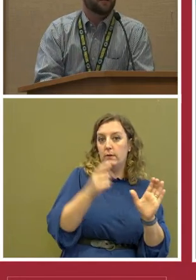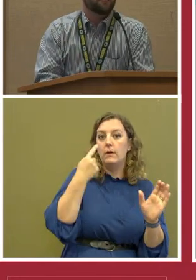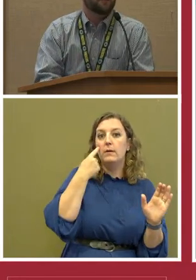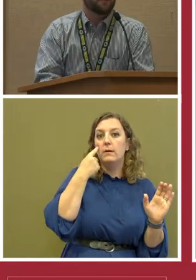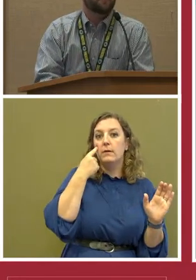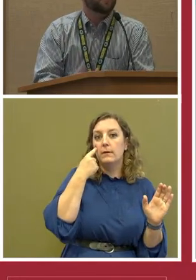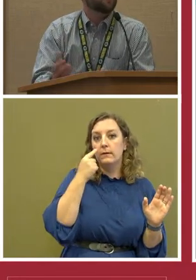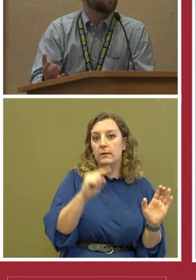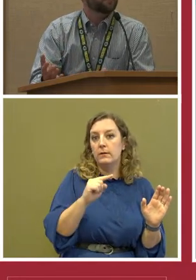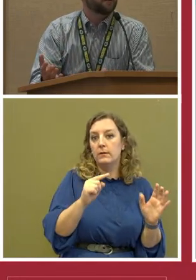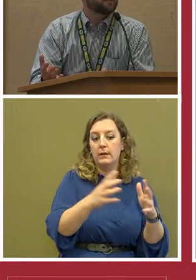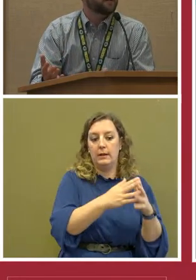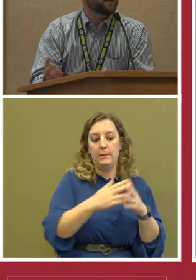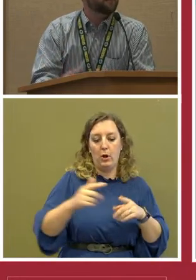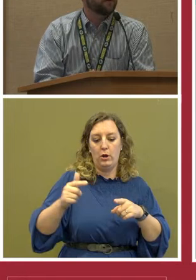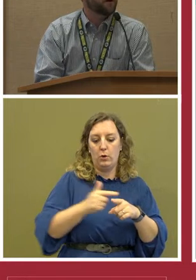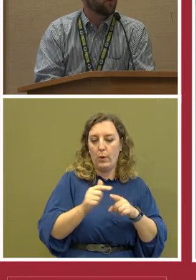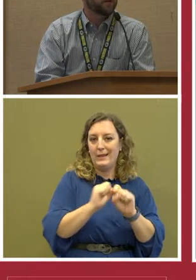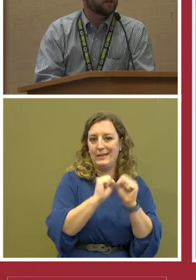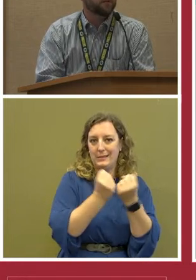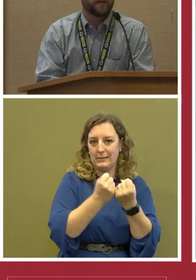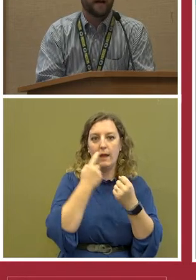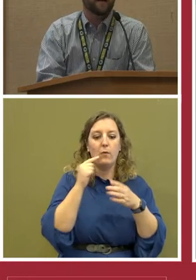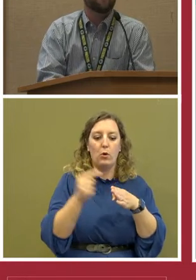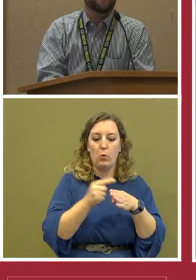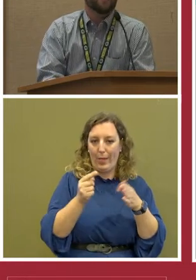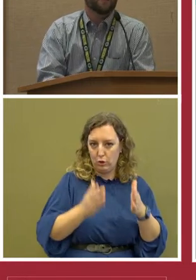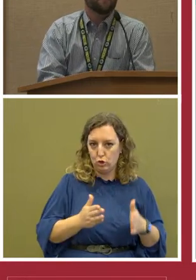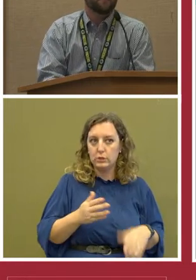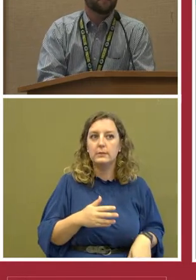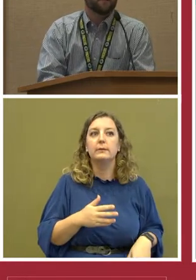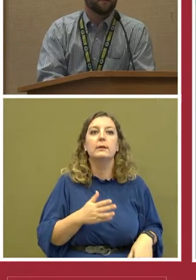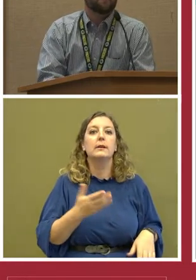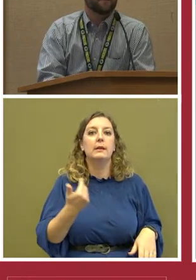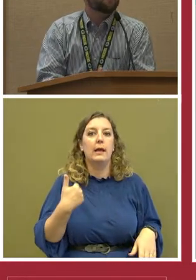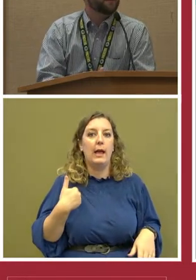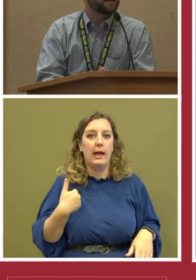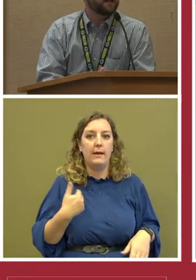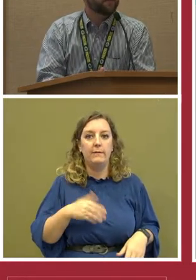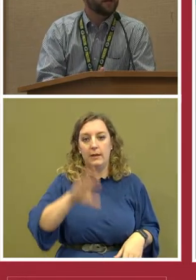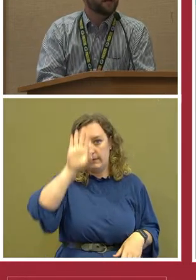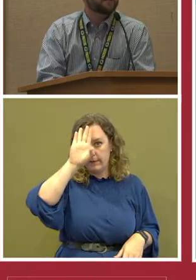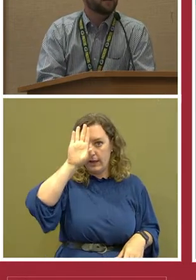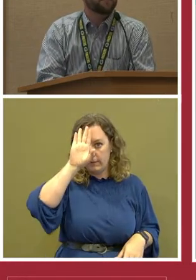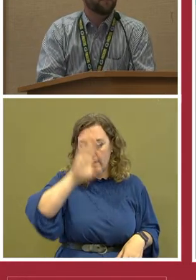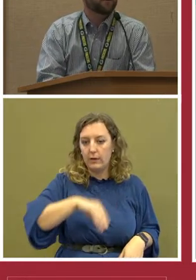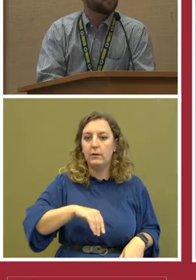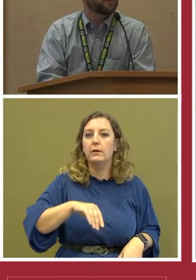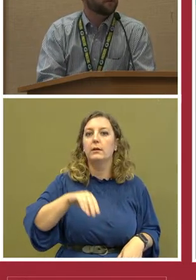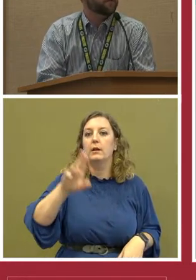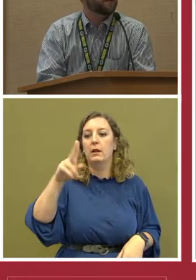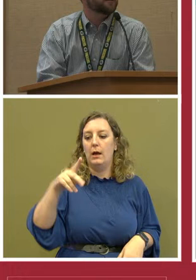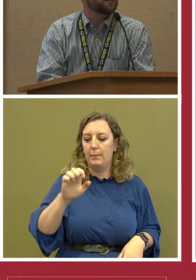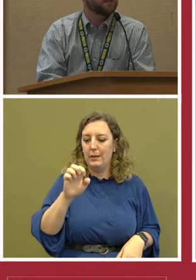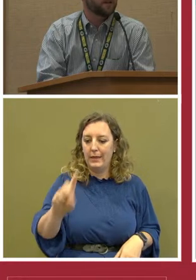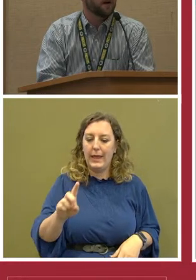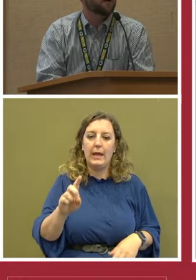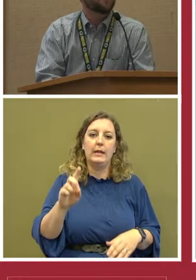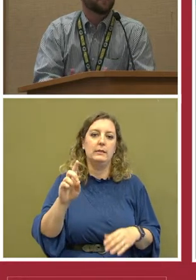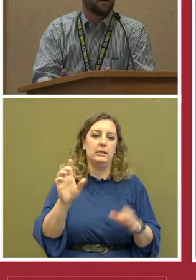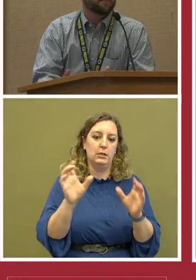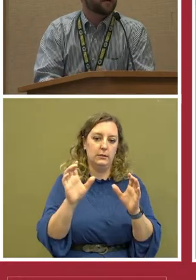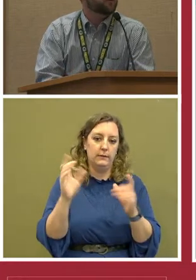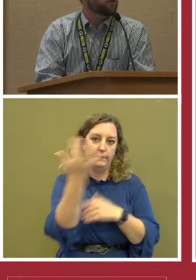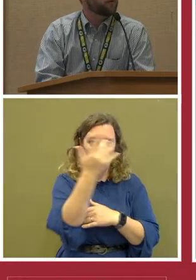the American Welding Society for our welders. We have firefighting and upland forestry certifications in